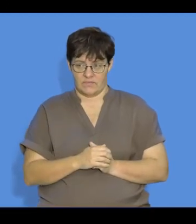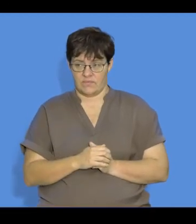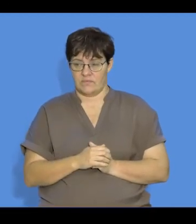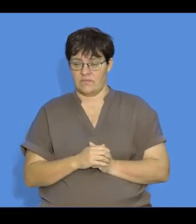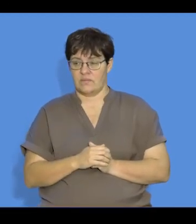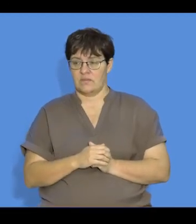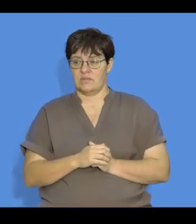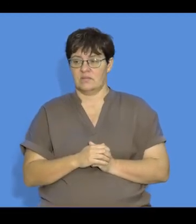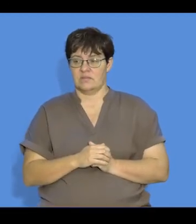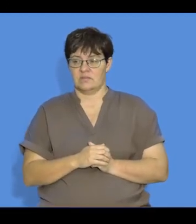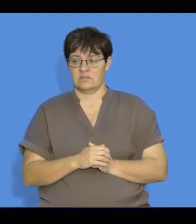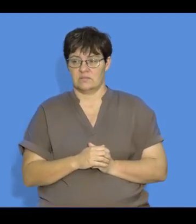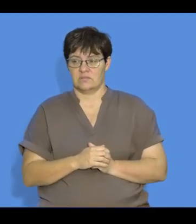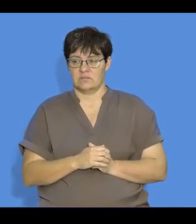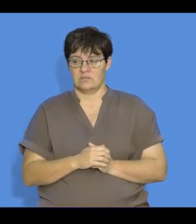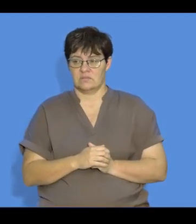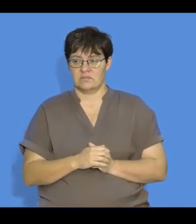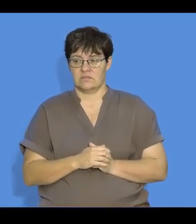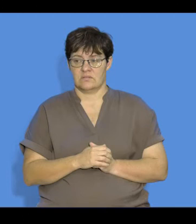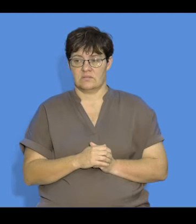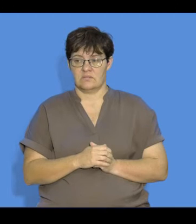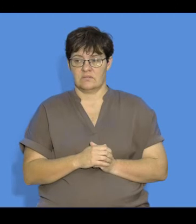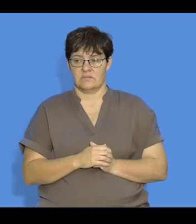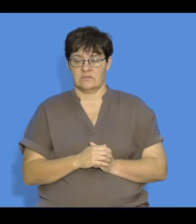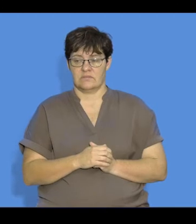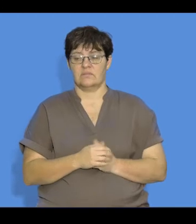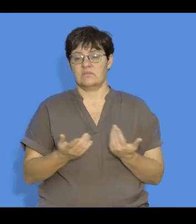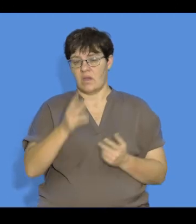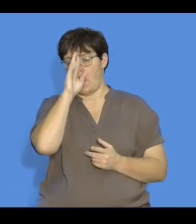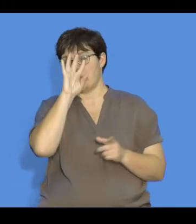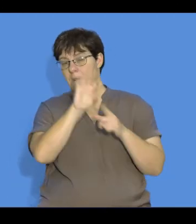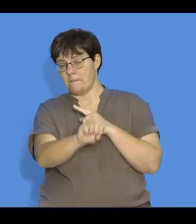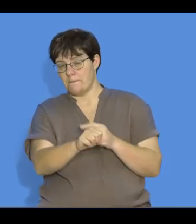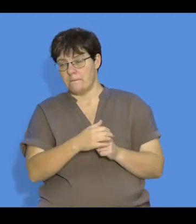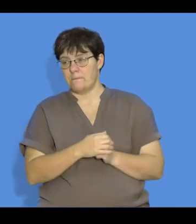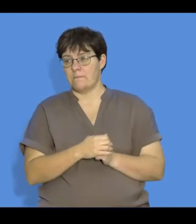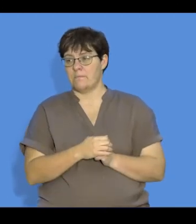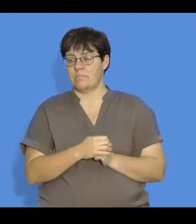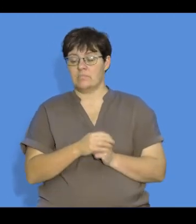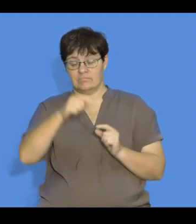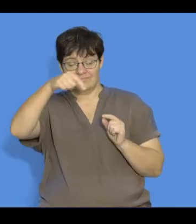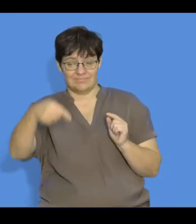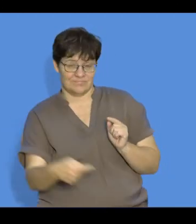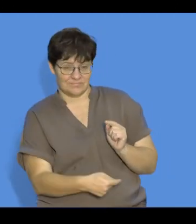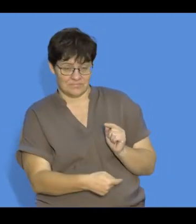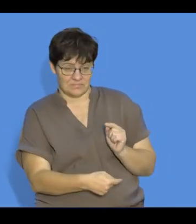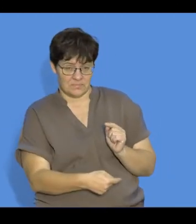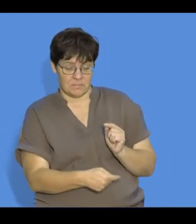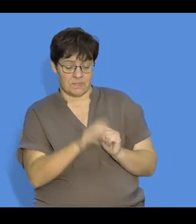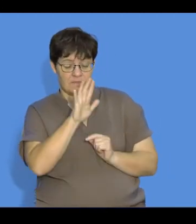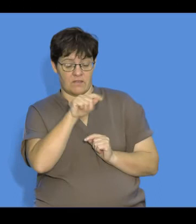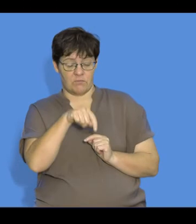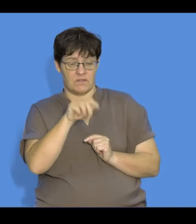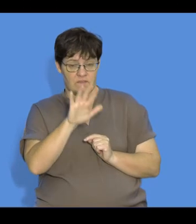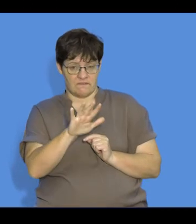is 0.4 amperes. You'll realize that the current that goes through 5.5 is actually